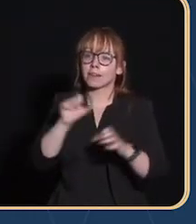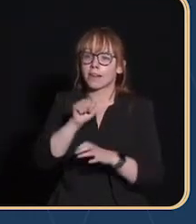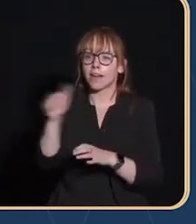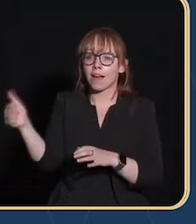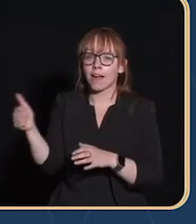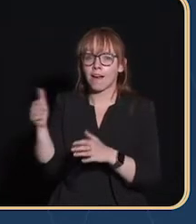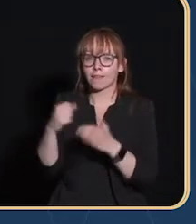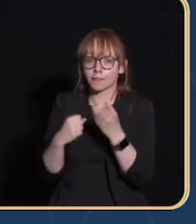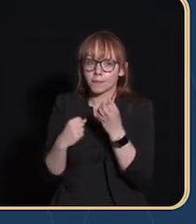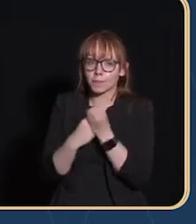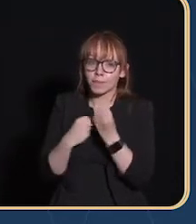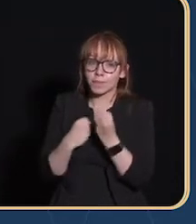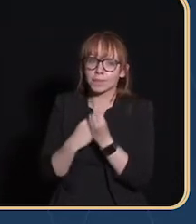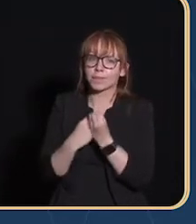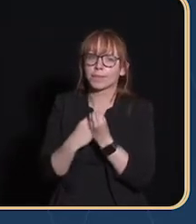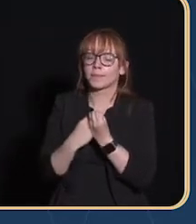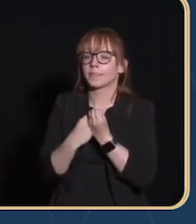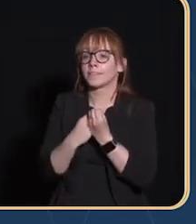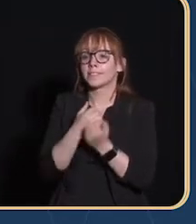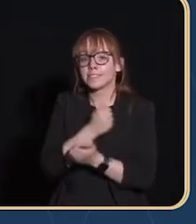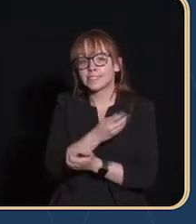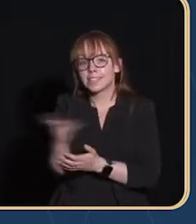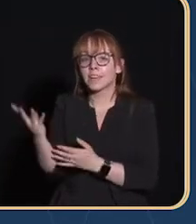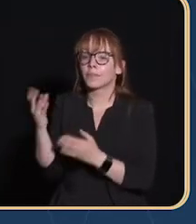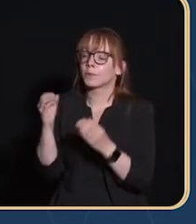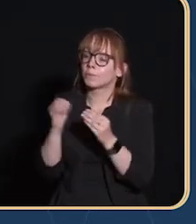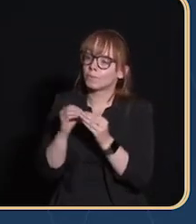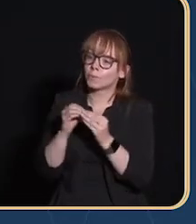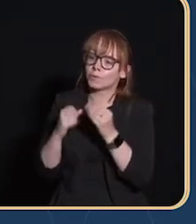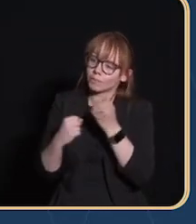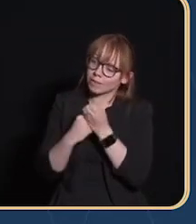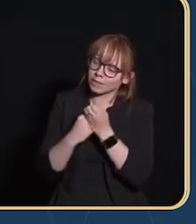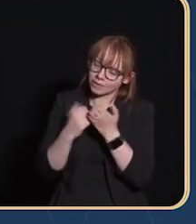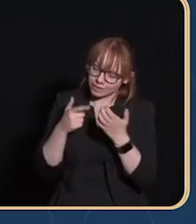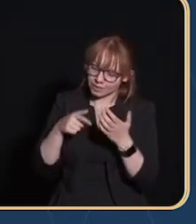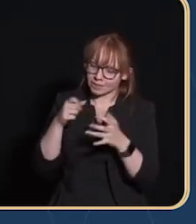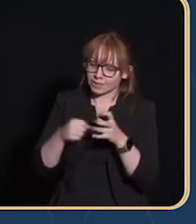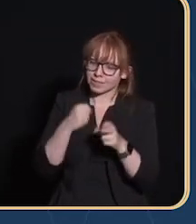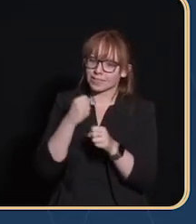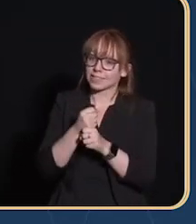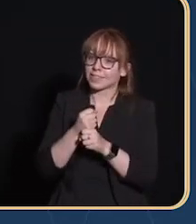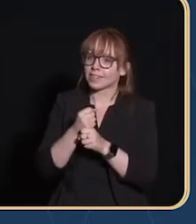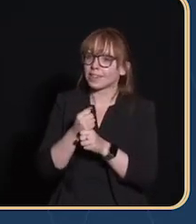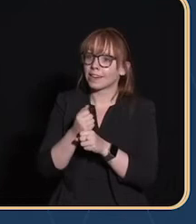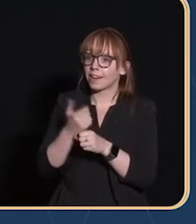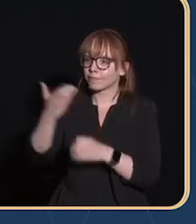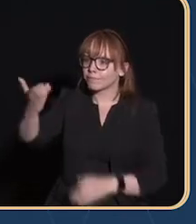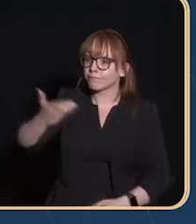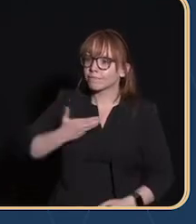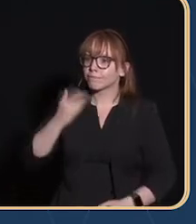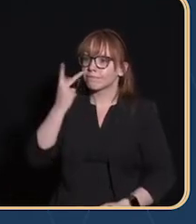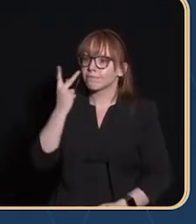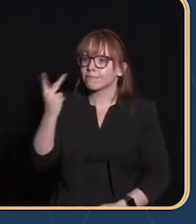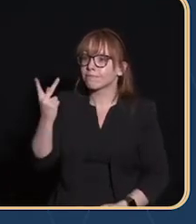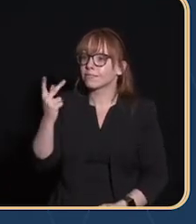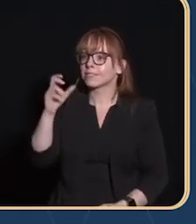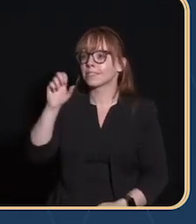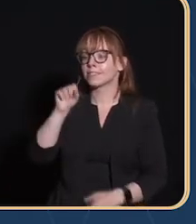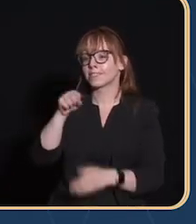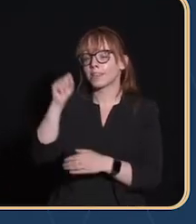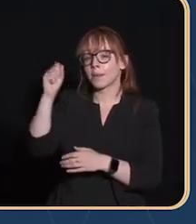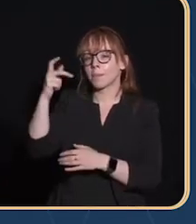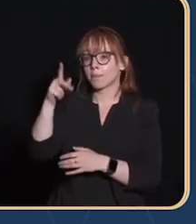Inc. There are several more annual sponsors this year, and I invite you to see them on the